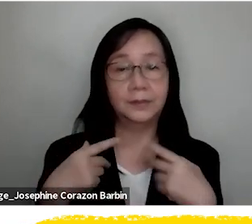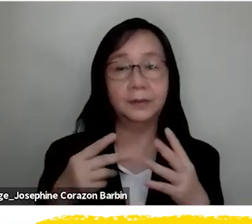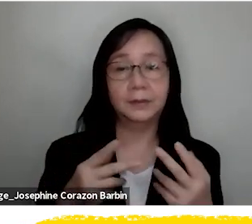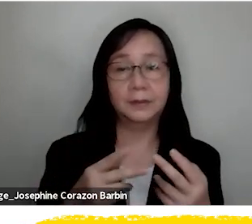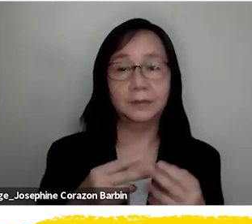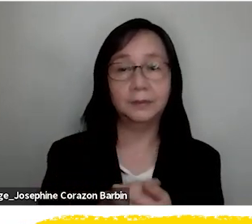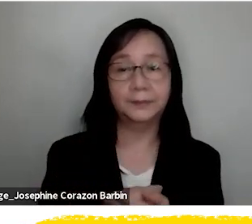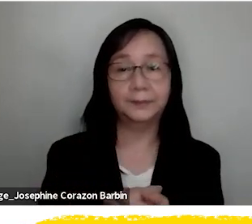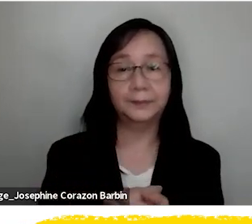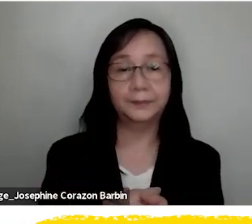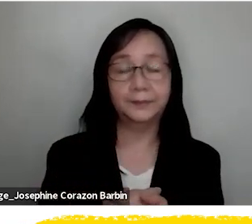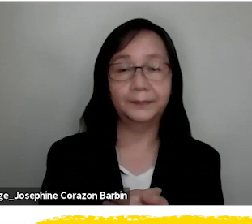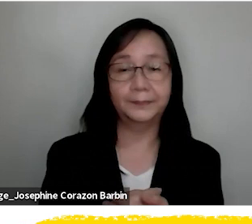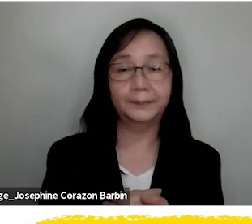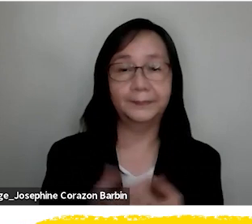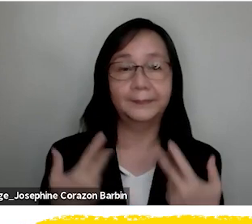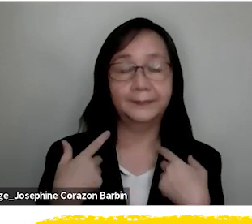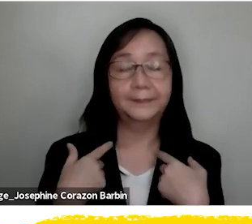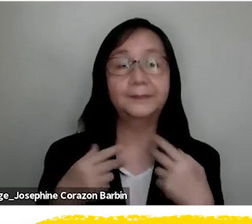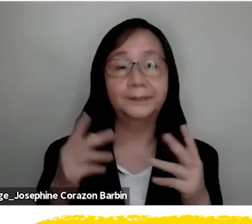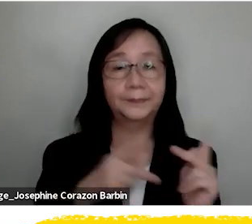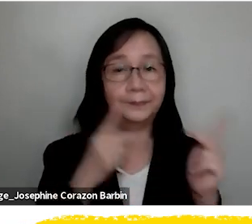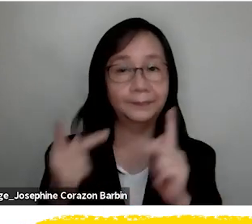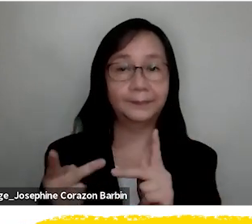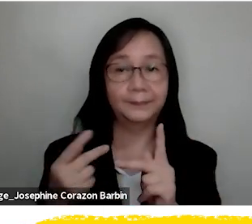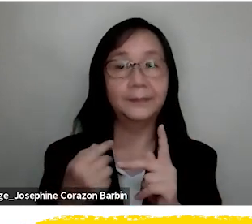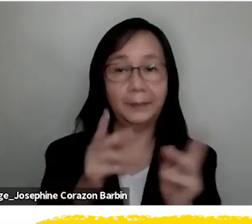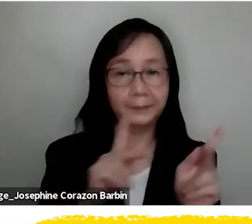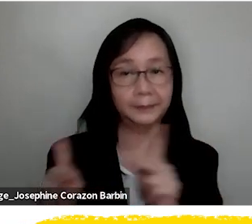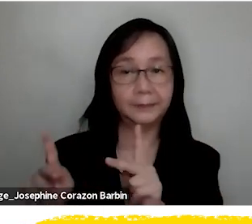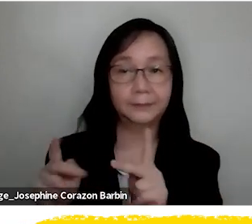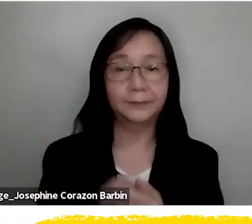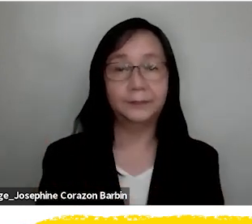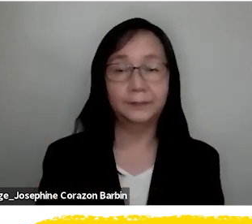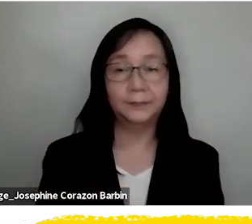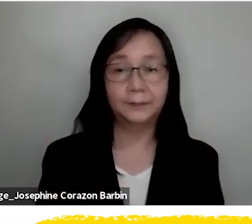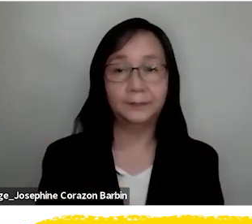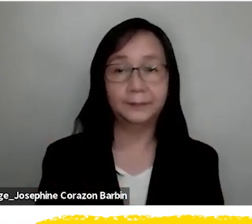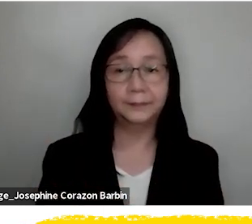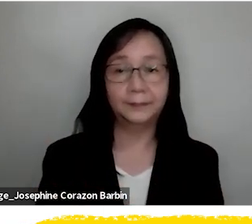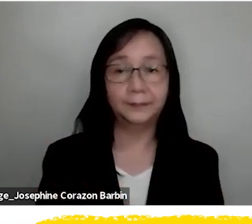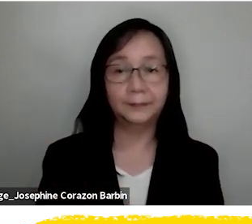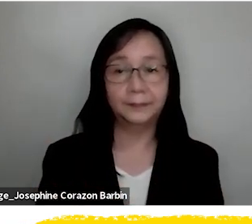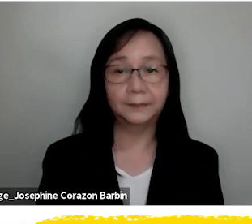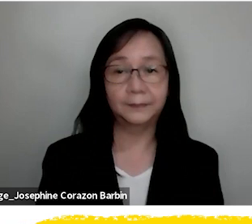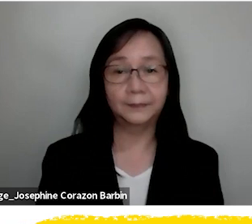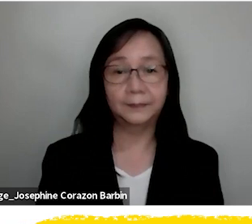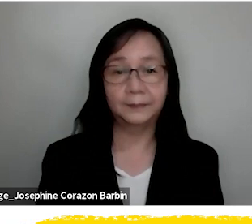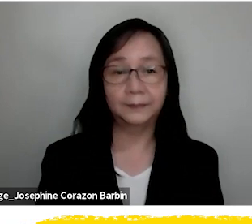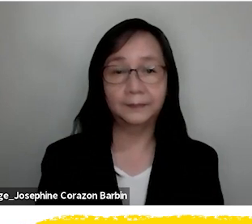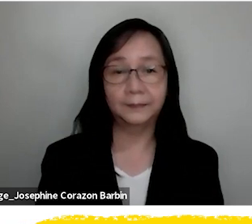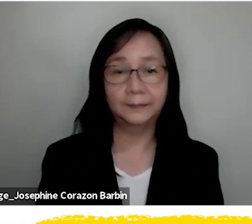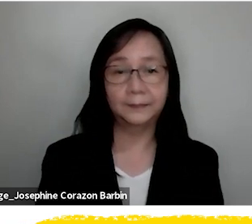follow the presentation that I've prepared. Let me